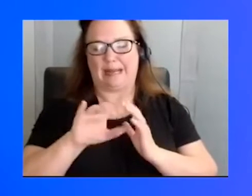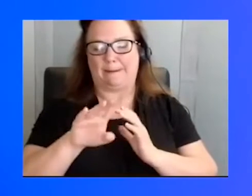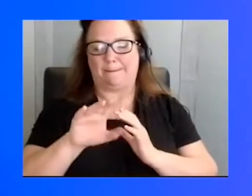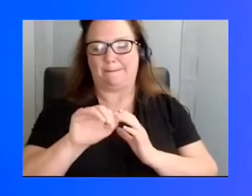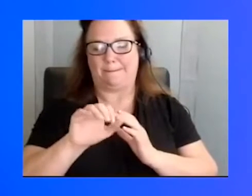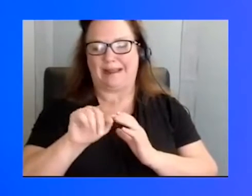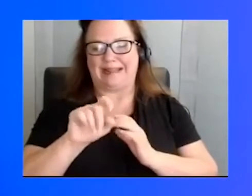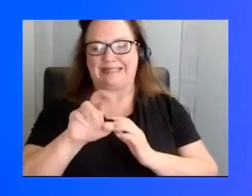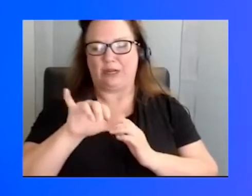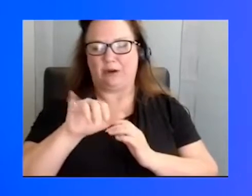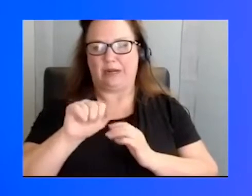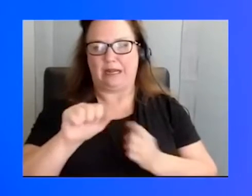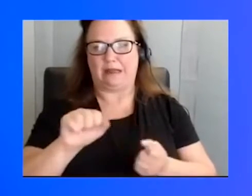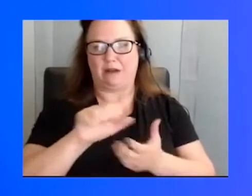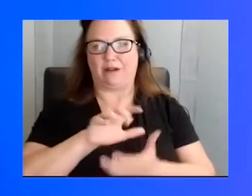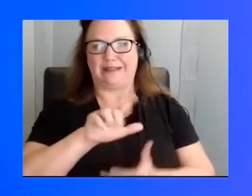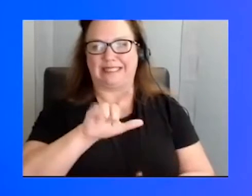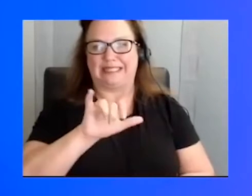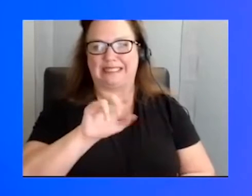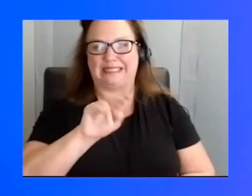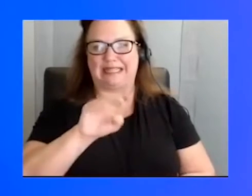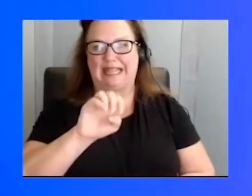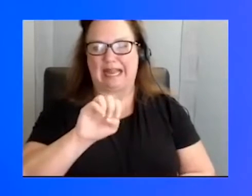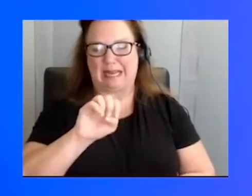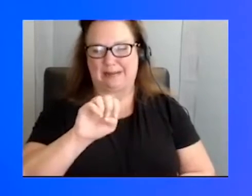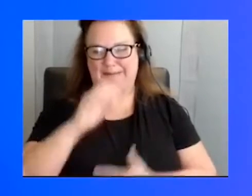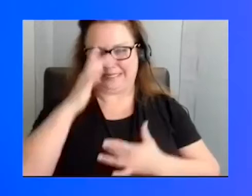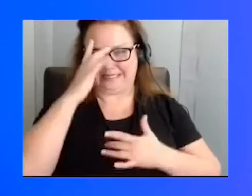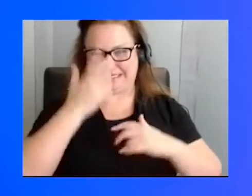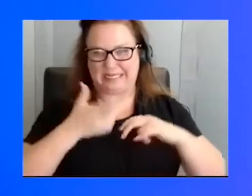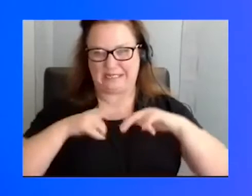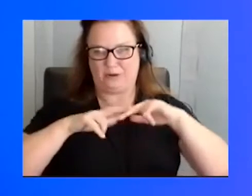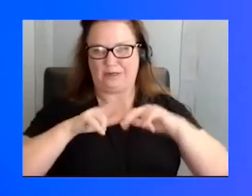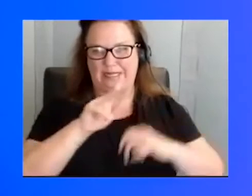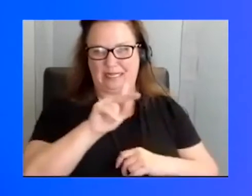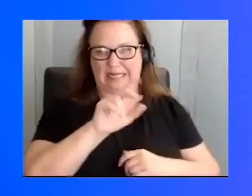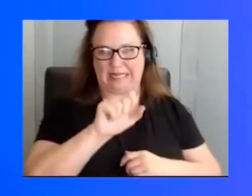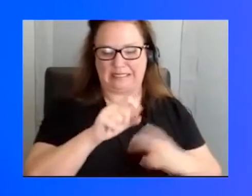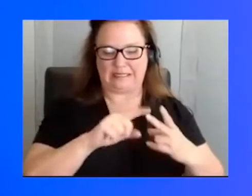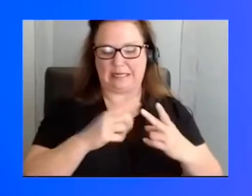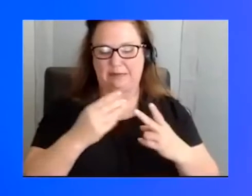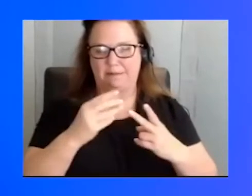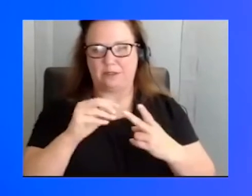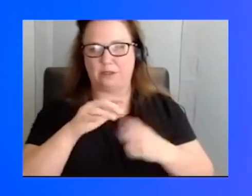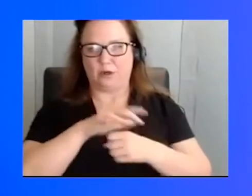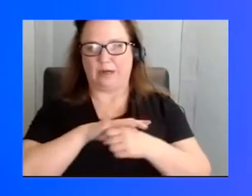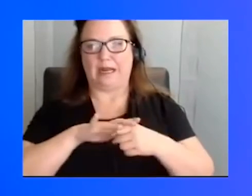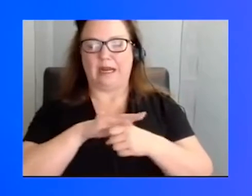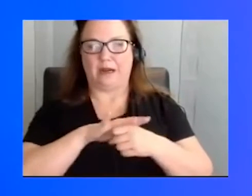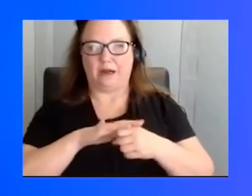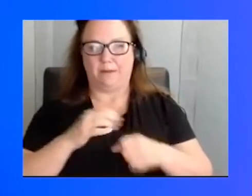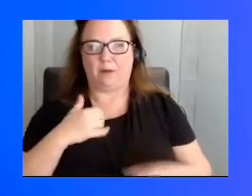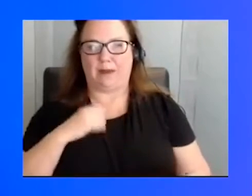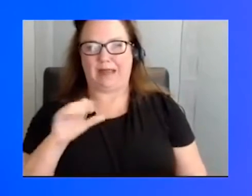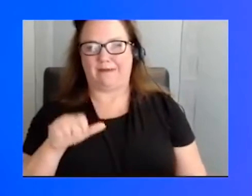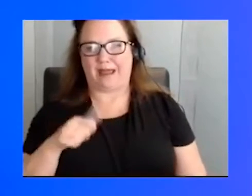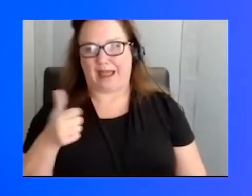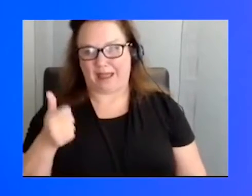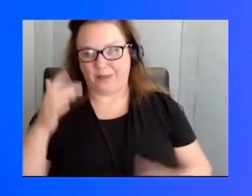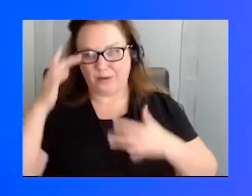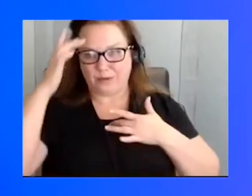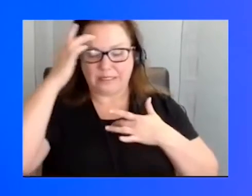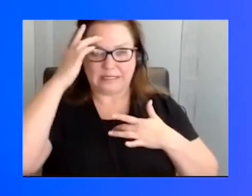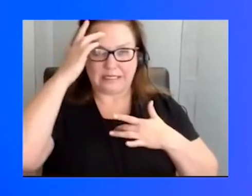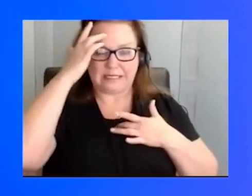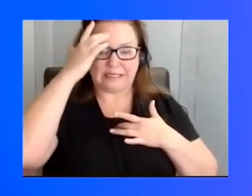Lyme disease is increasing in the Kansas and Missouri area, but we have other diseases that